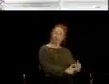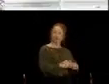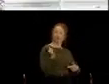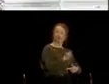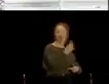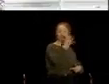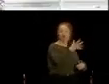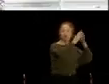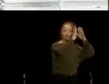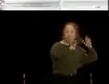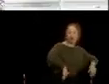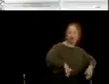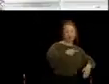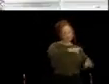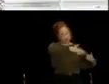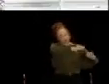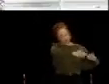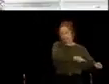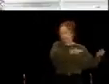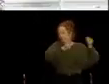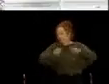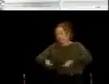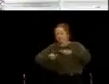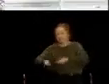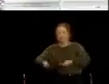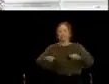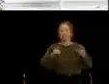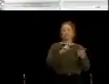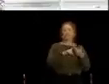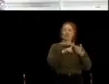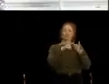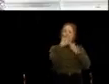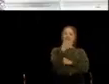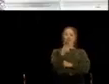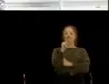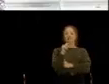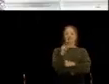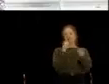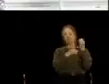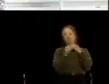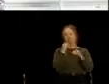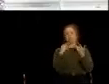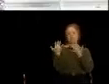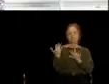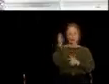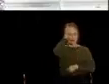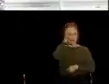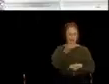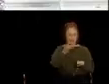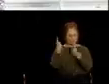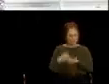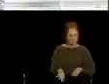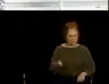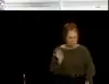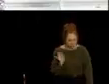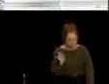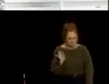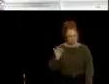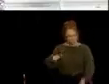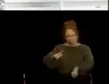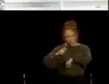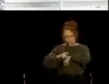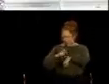we'd watch TV, and then we'd wait for our parents to pick us up. And so that time in my early childhood